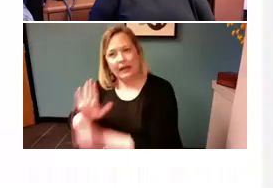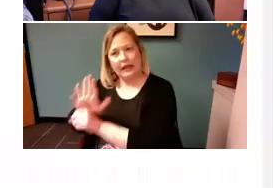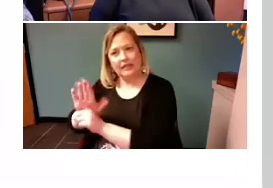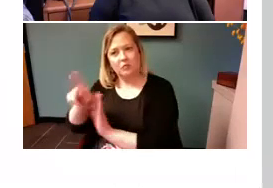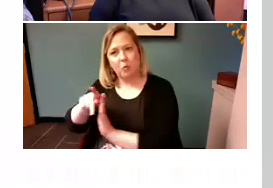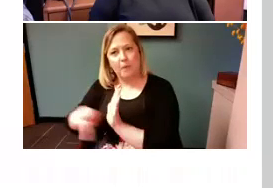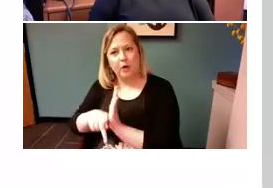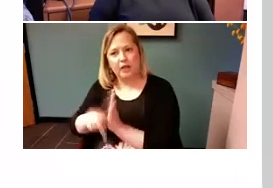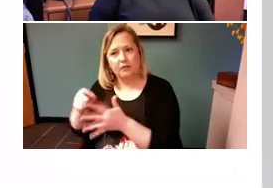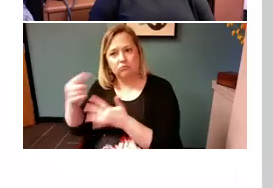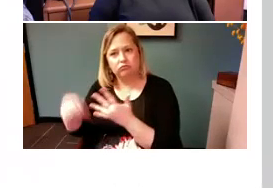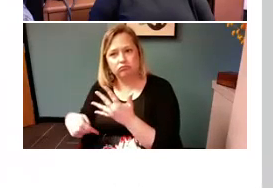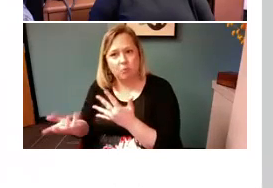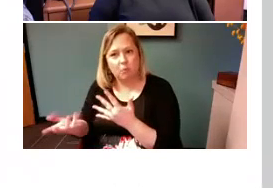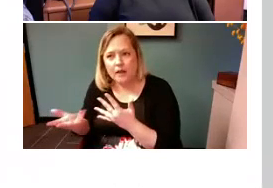main,